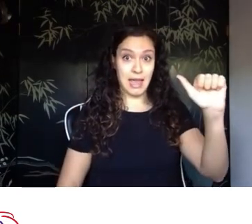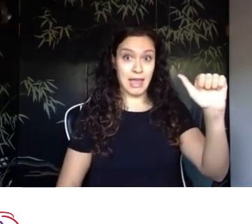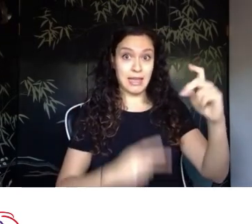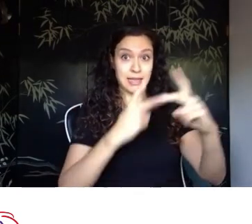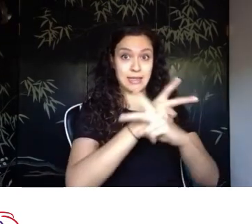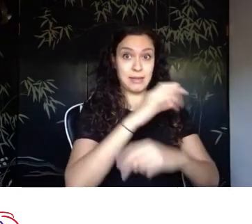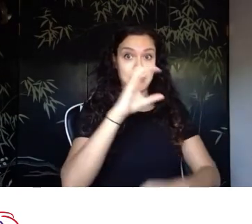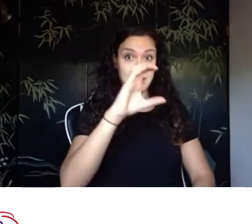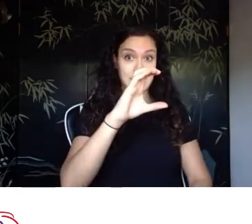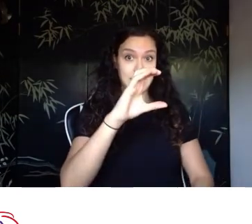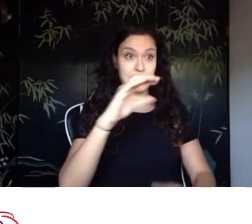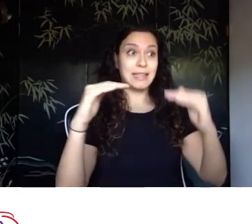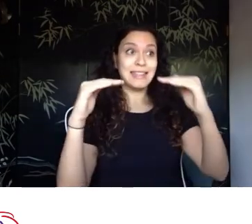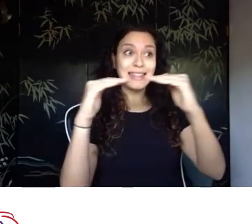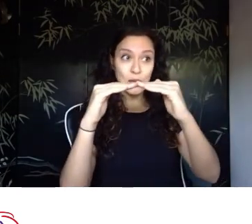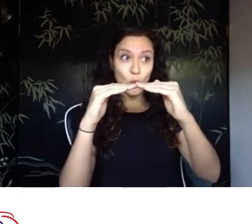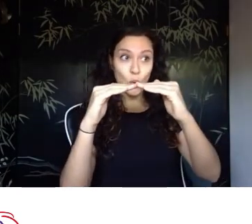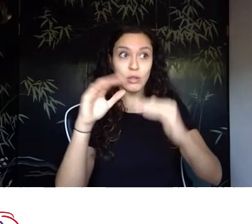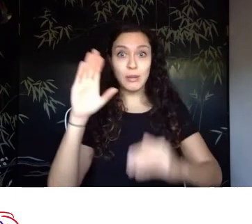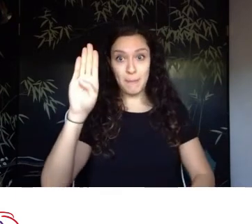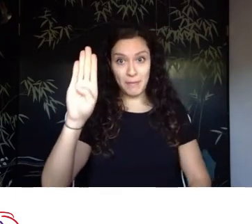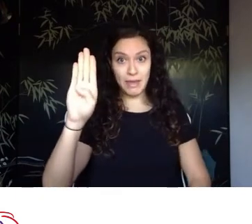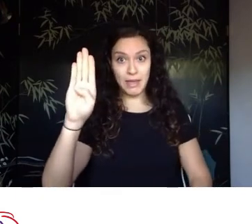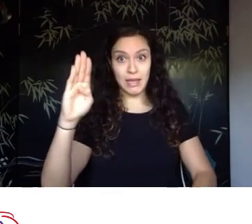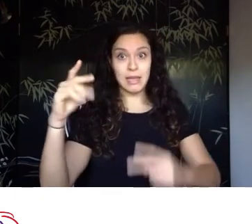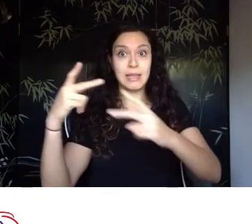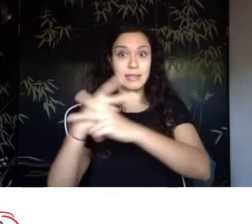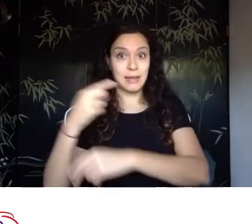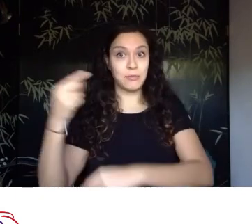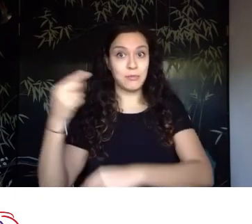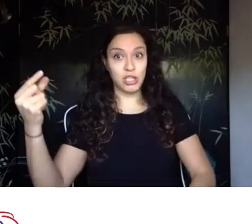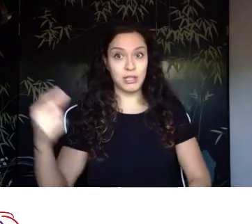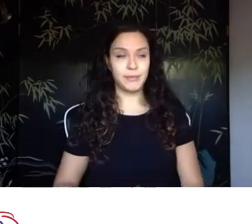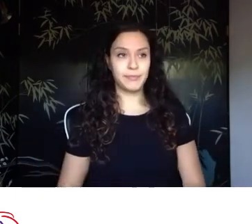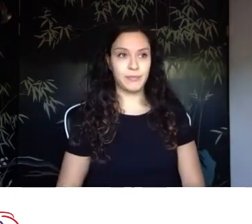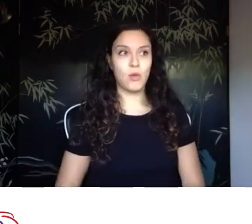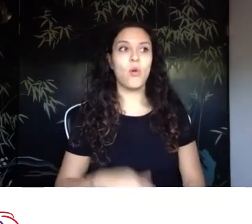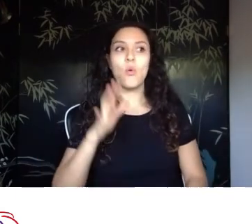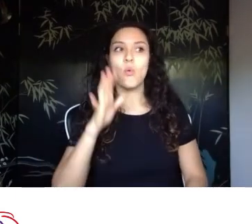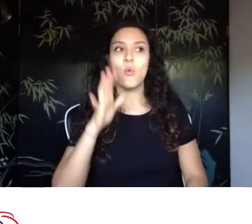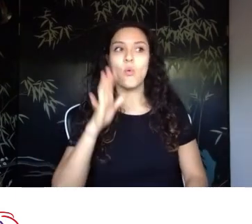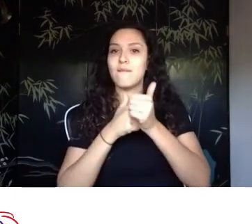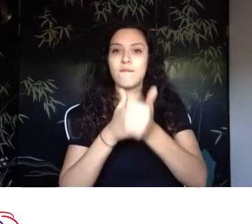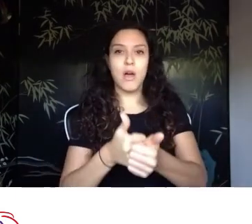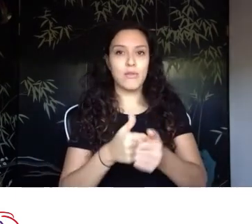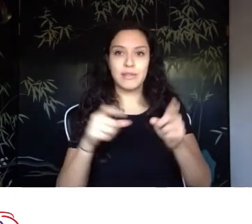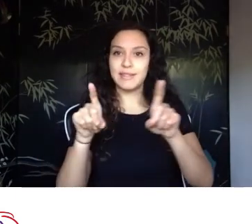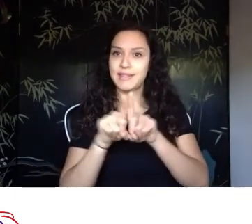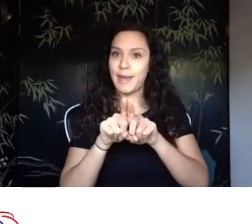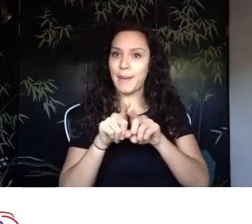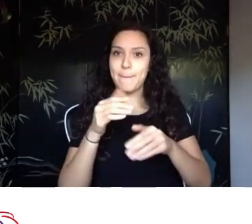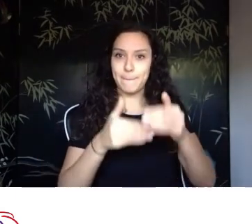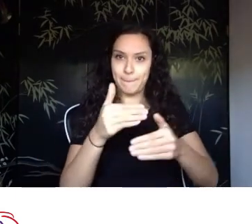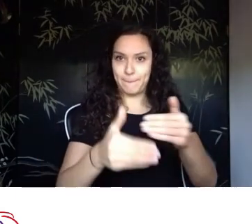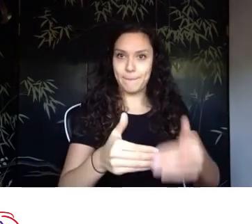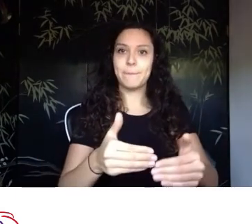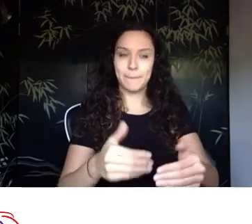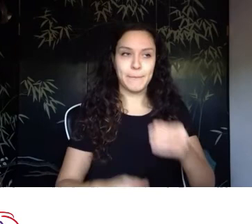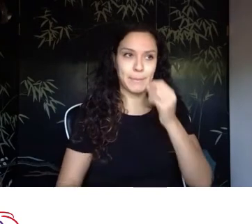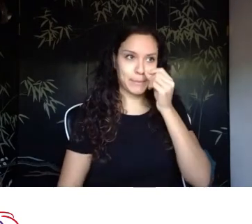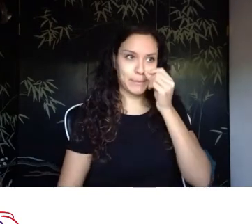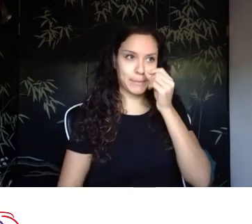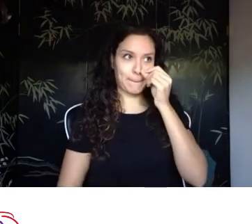it's A times C equals B times G. No matter what those numbers are, it will follow